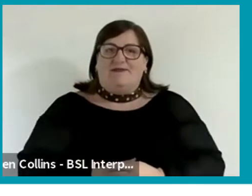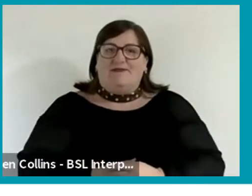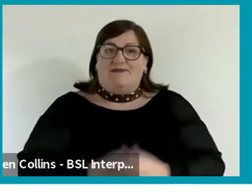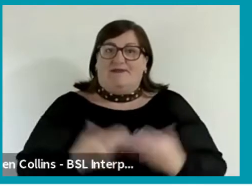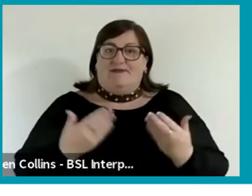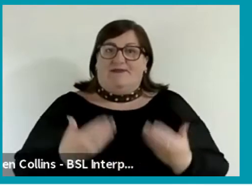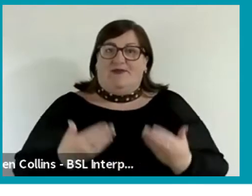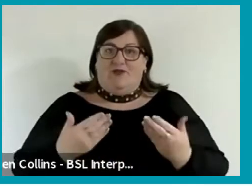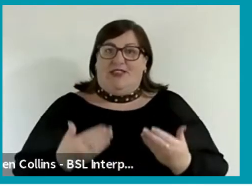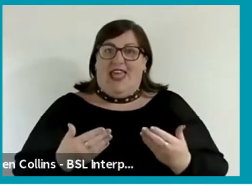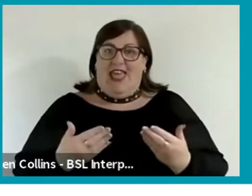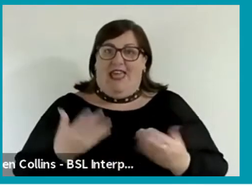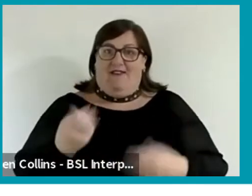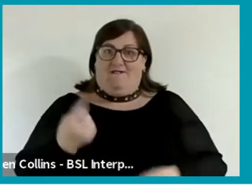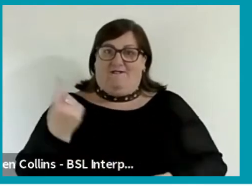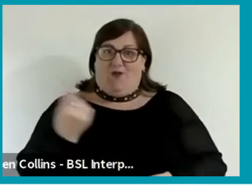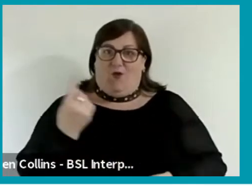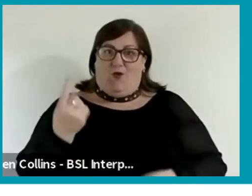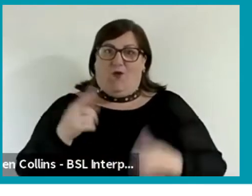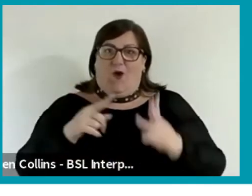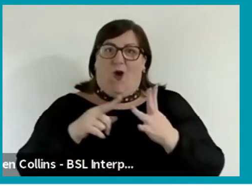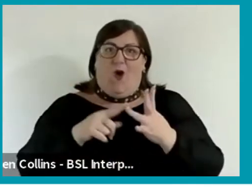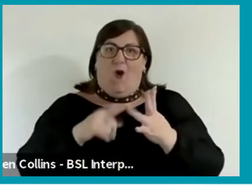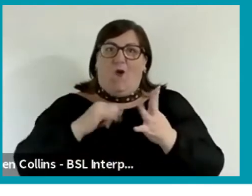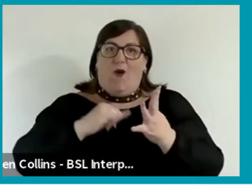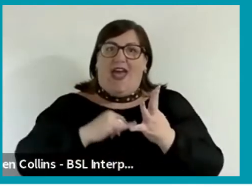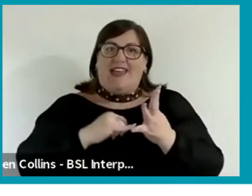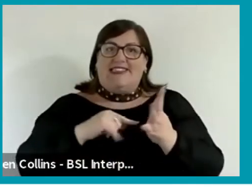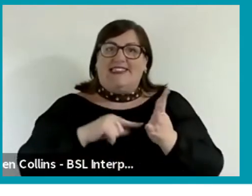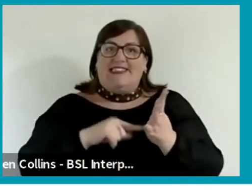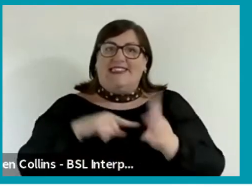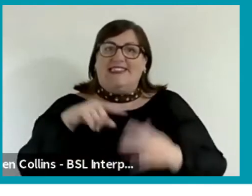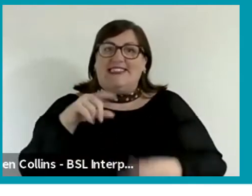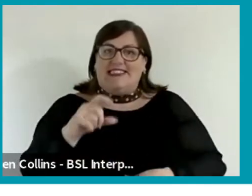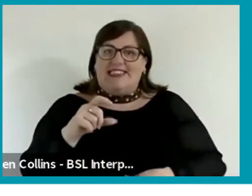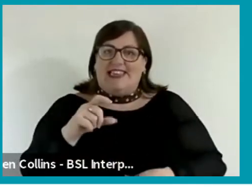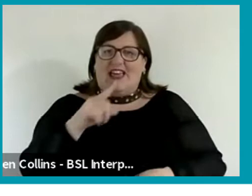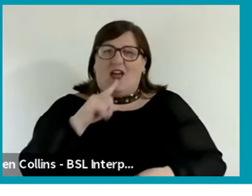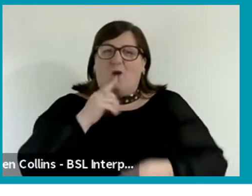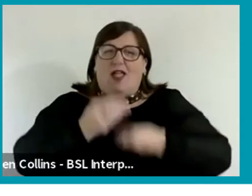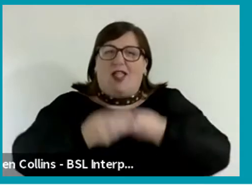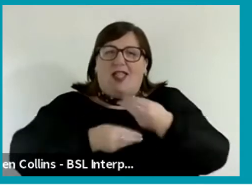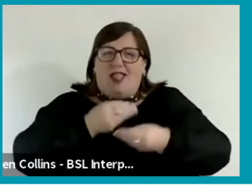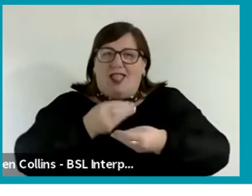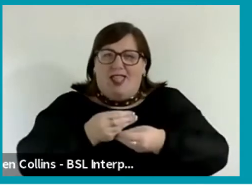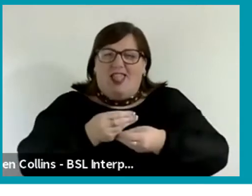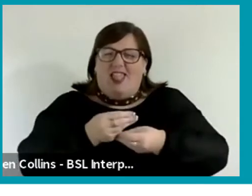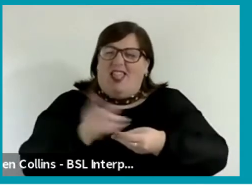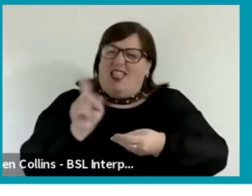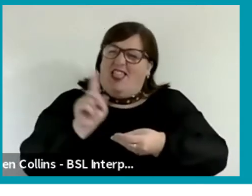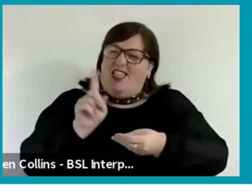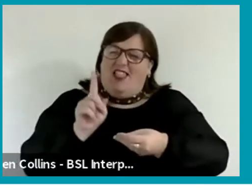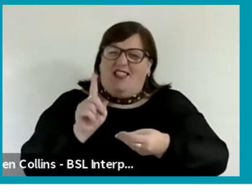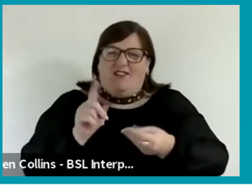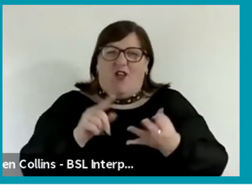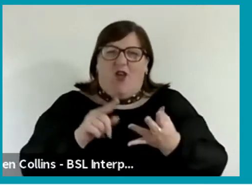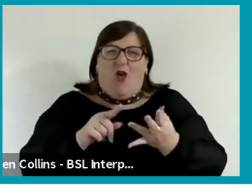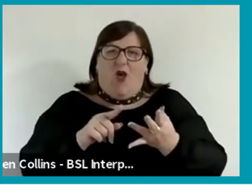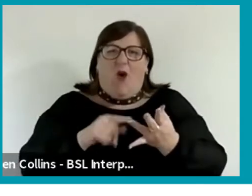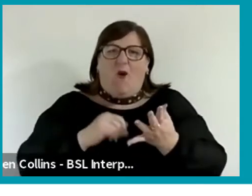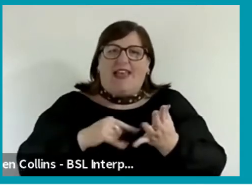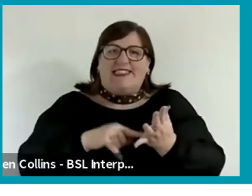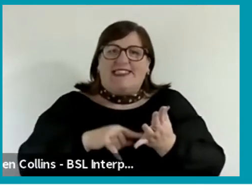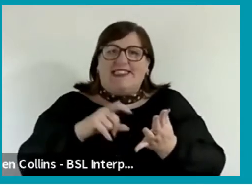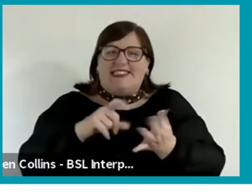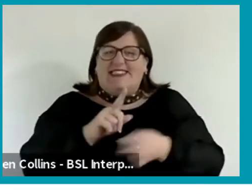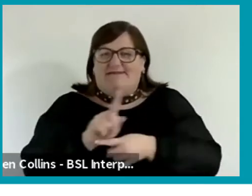got OSTC with us. I'm going to tell you a little bit about OSTC in a little while and introduce our panel. But